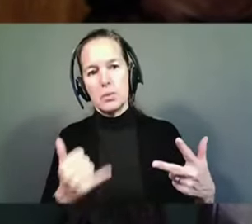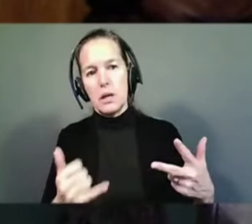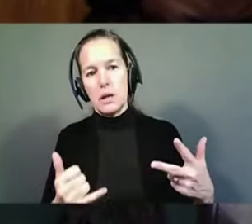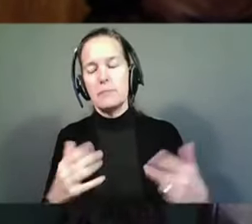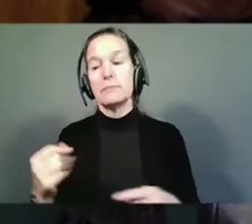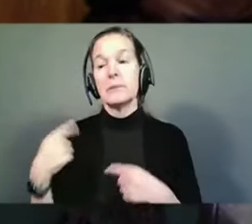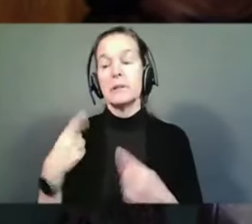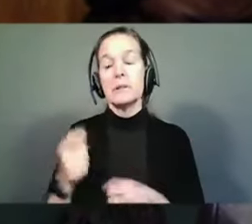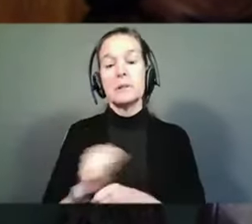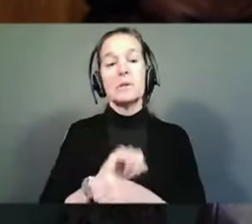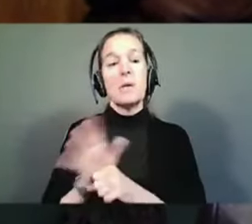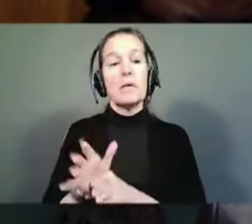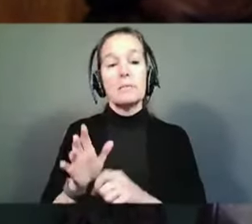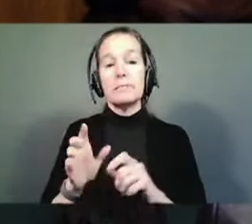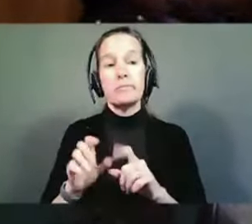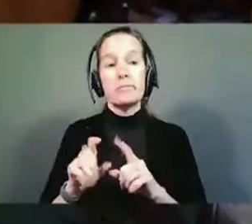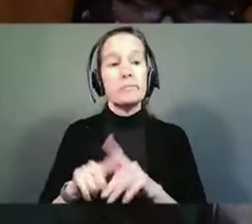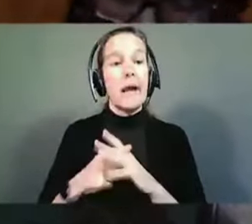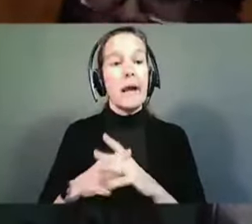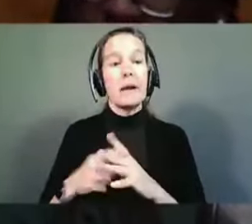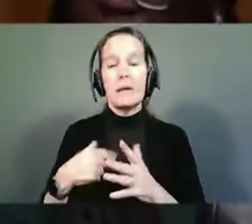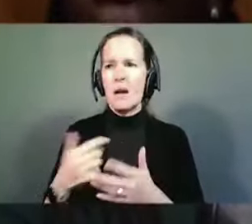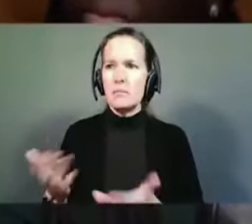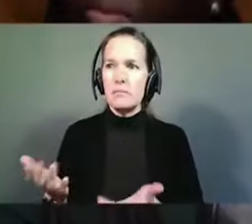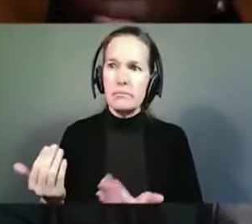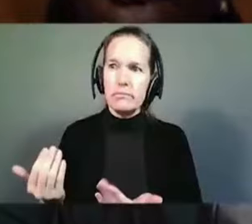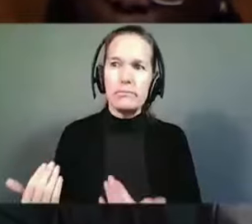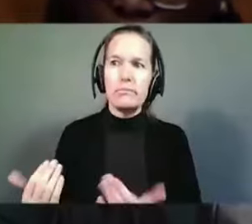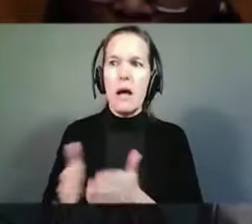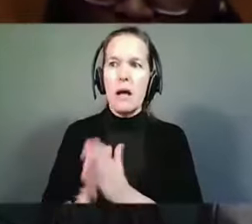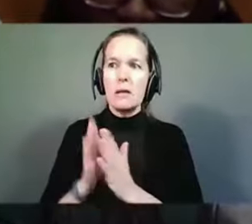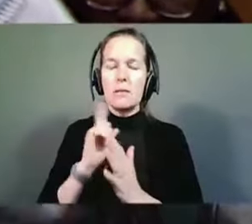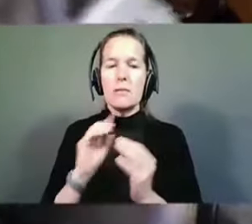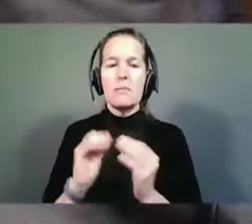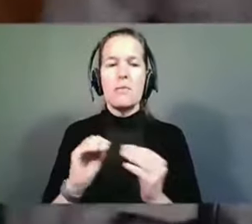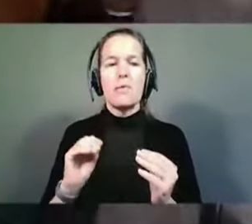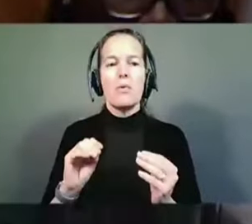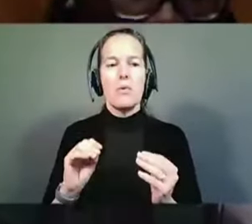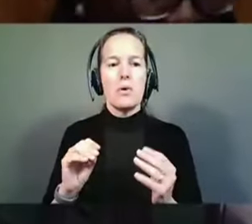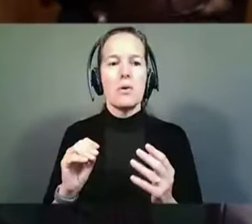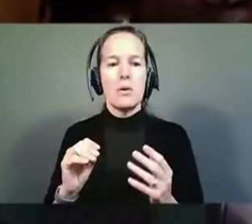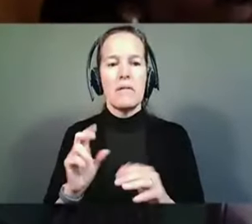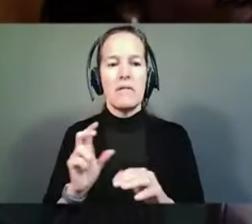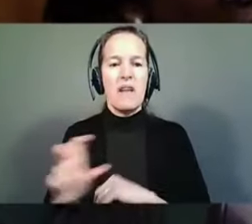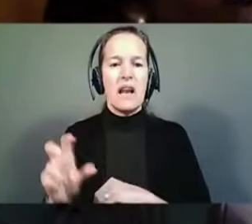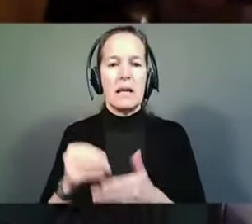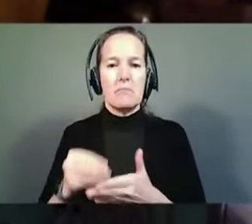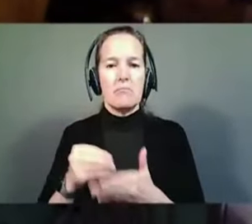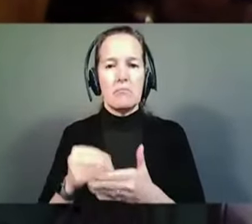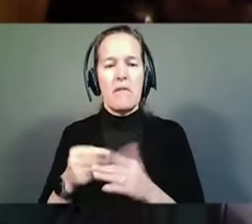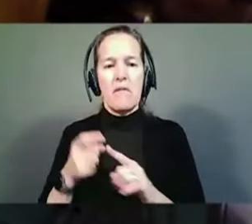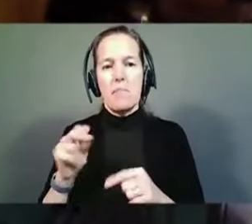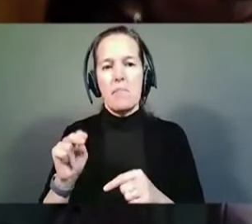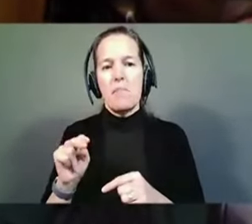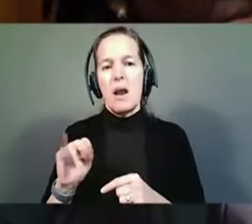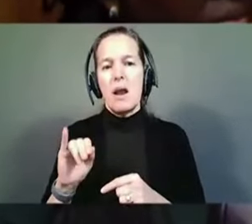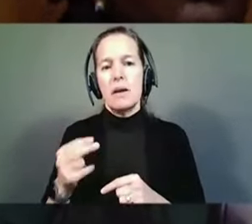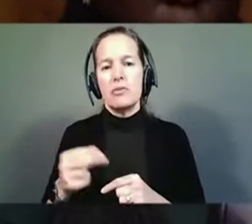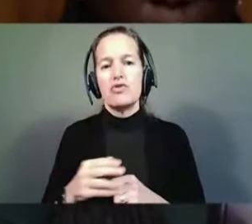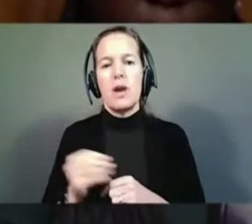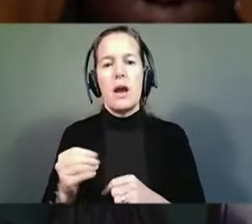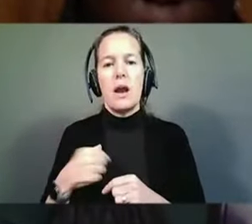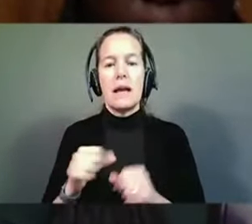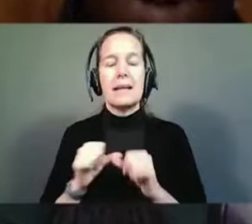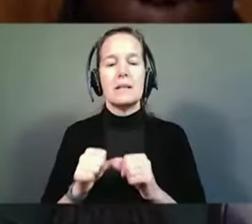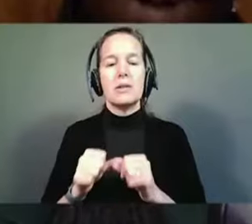more NIH funding to help us better understand and treat long COVID, and I continue to fight for strong funding bills for